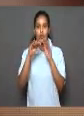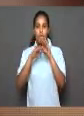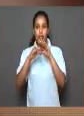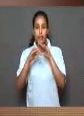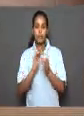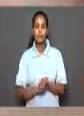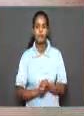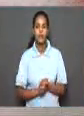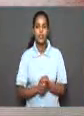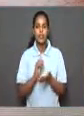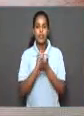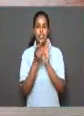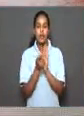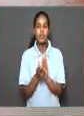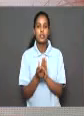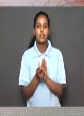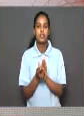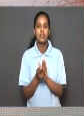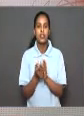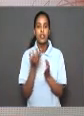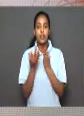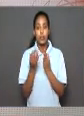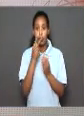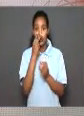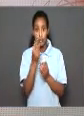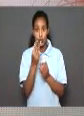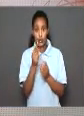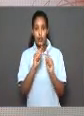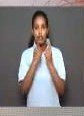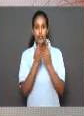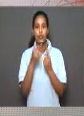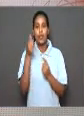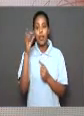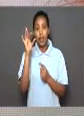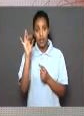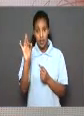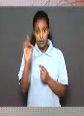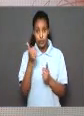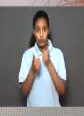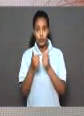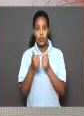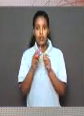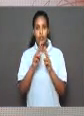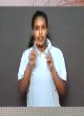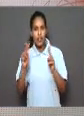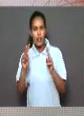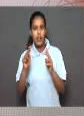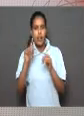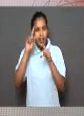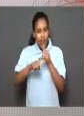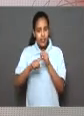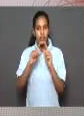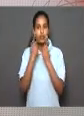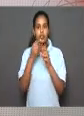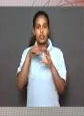bottom. For example, if we look at group 8, which is the very